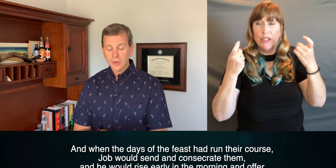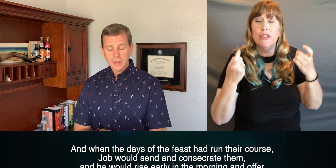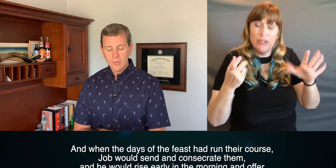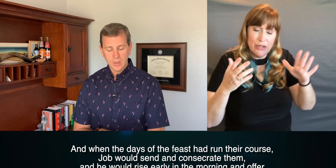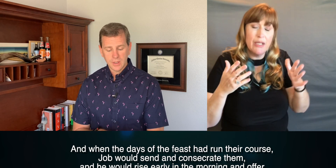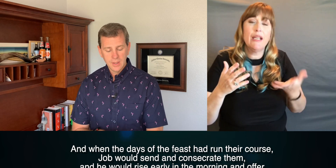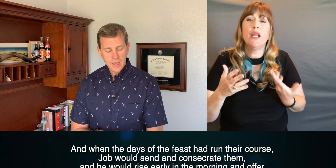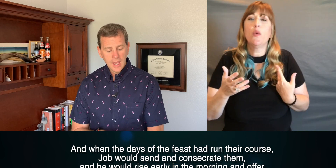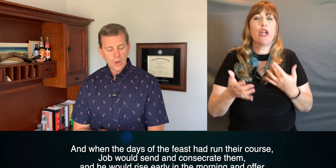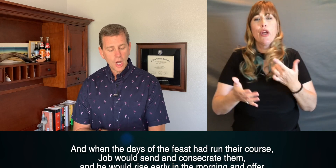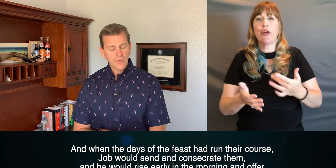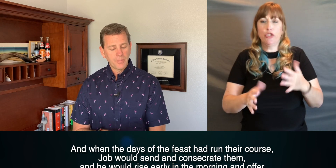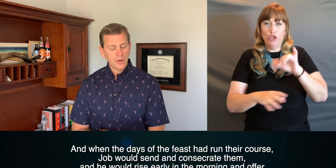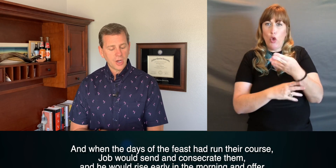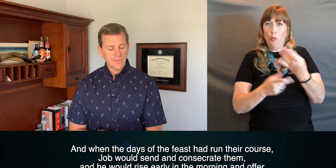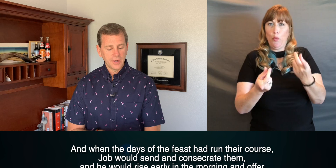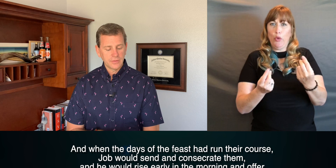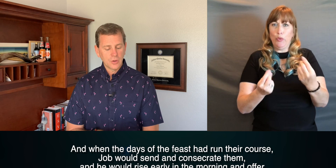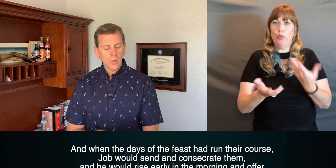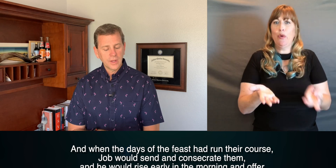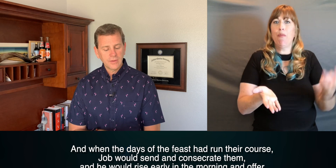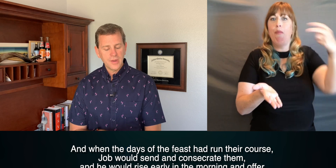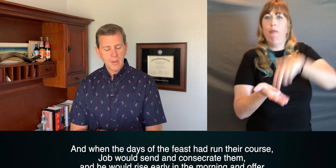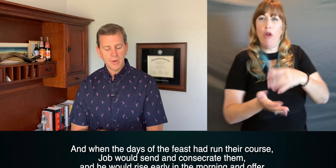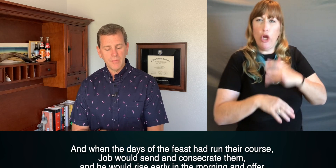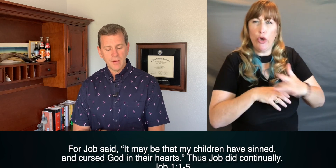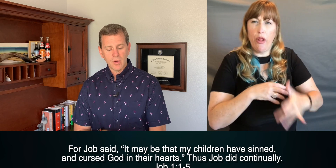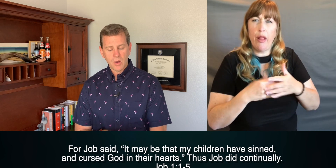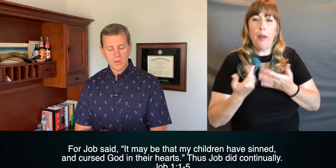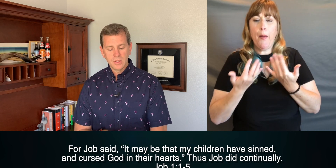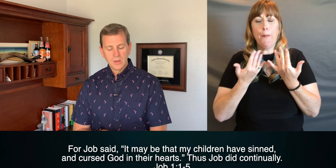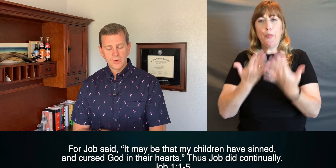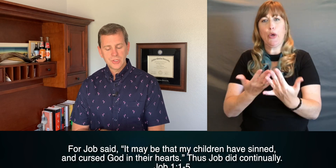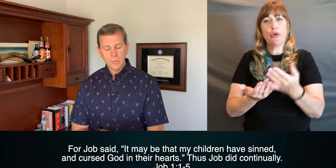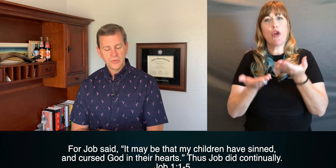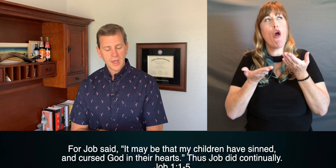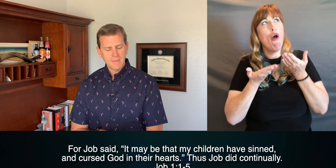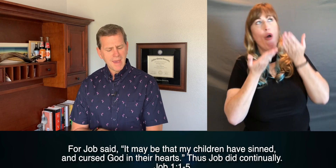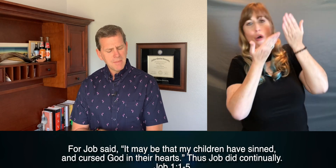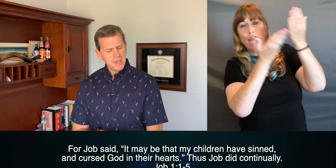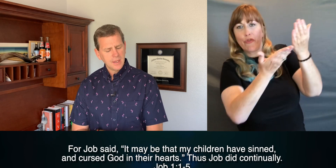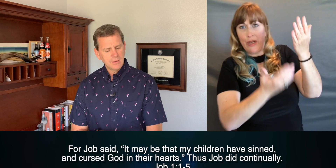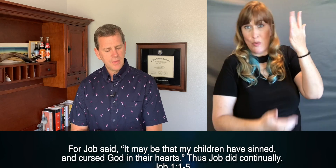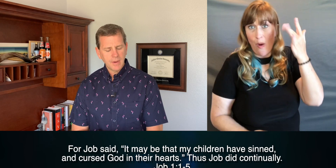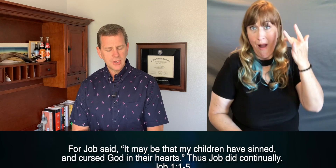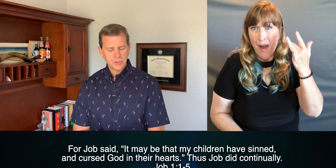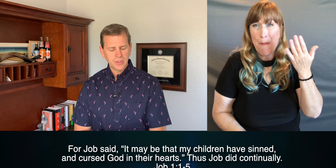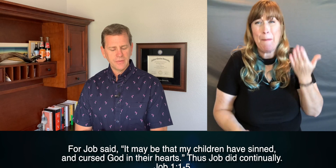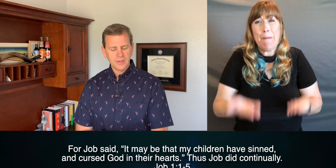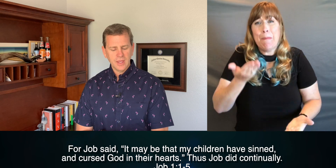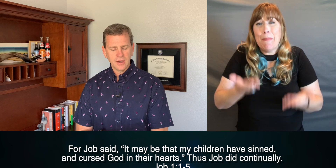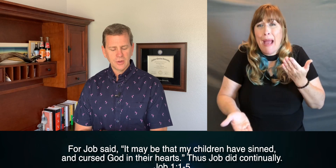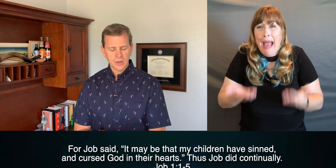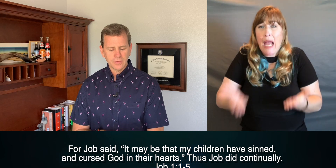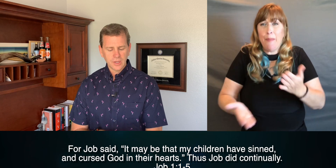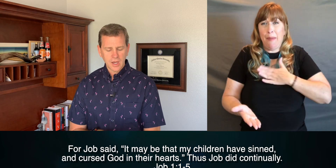rise early in the morning and offer burnt offerings according to the number of them all. For Job said, 'It may be that my children have